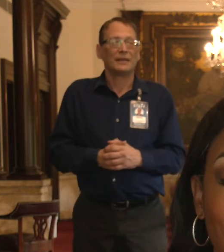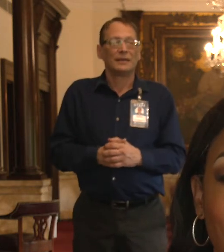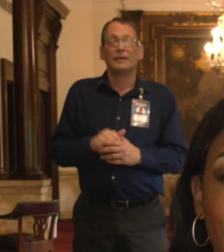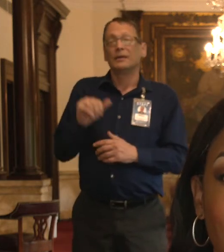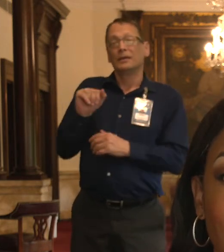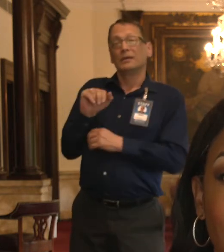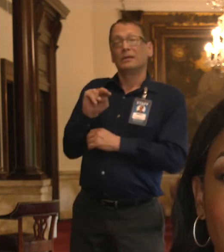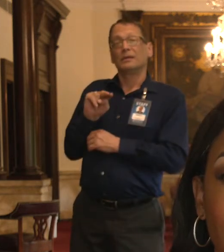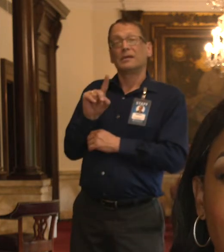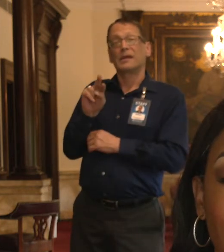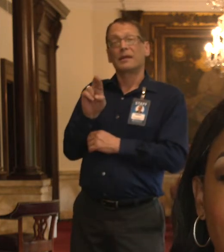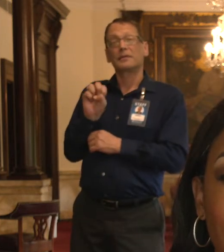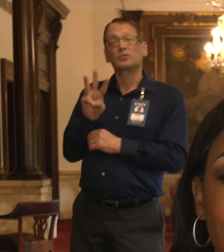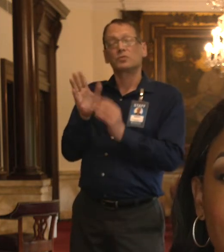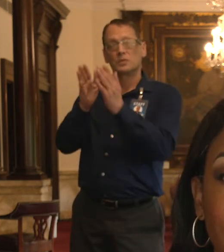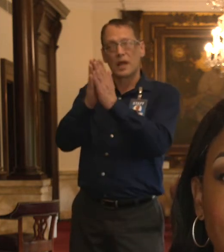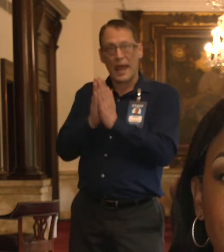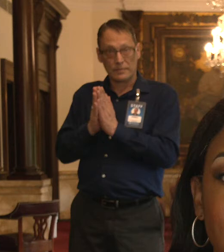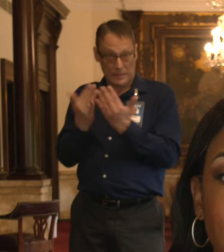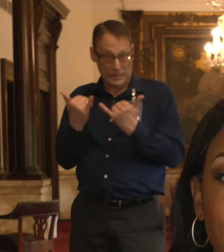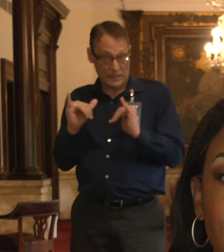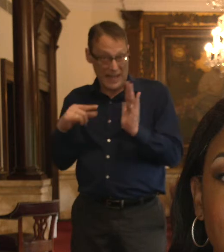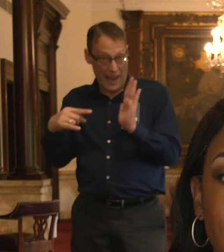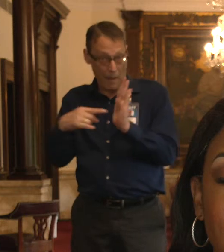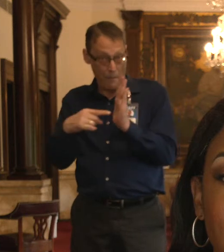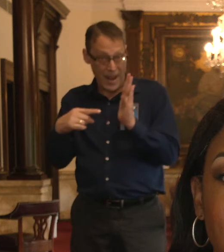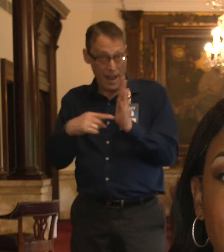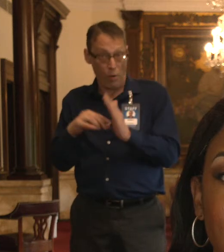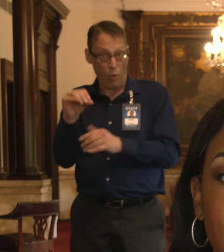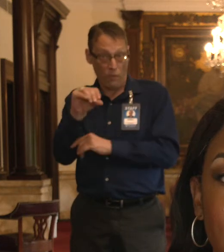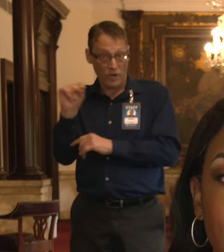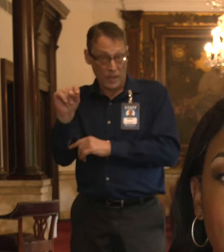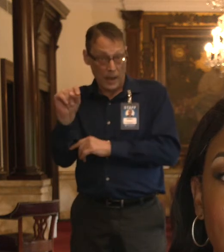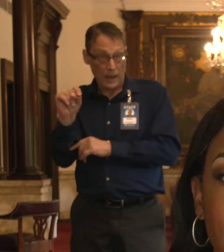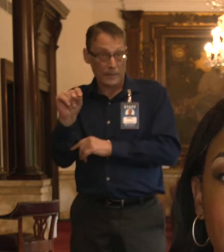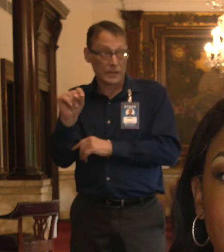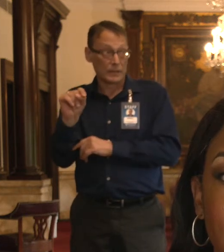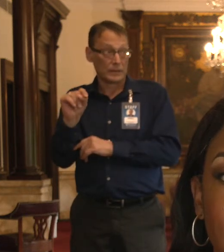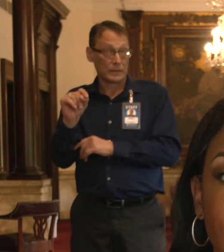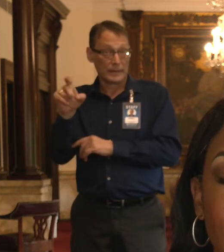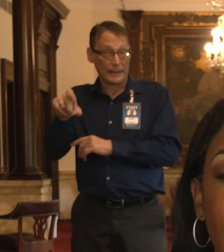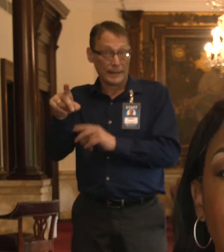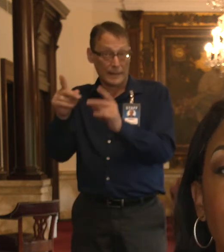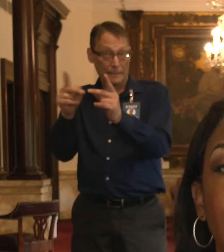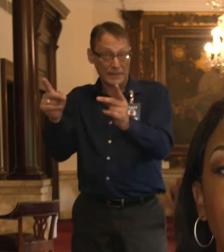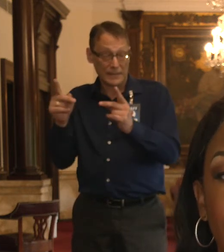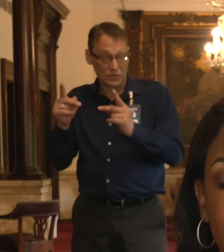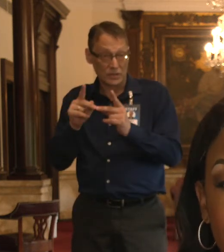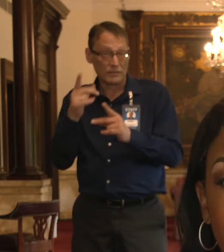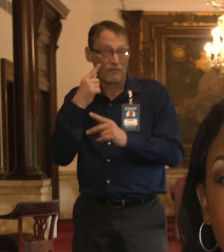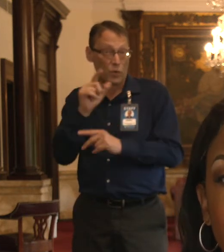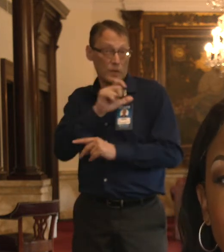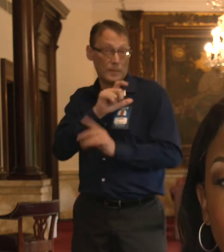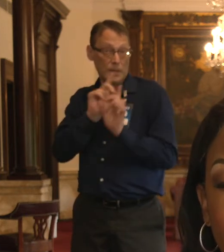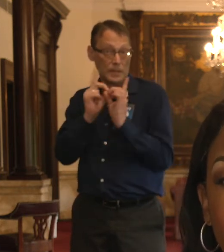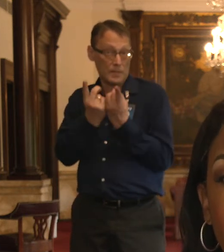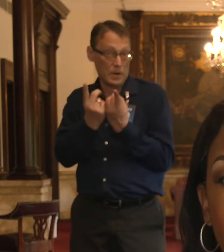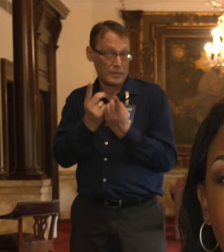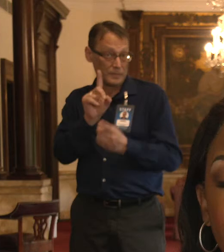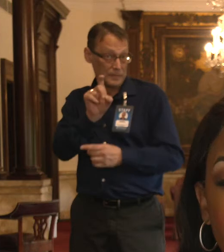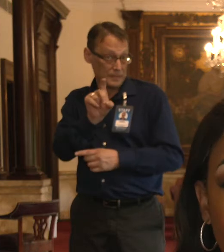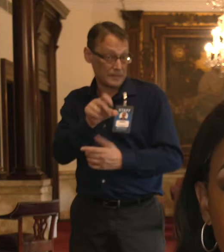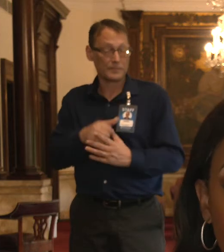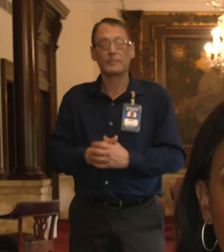Andrew wants to know, will we still be able to pay the same amount of overtime and fill the needed positions in the police department?